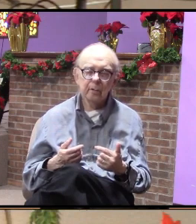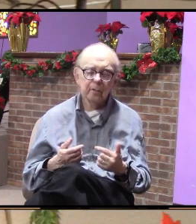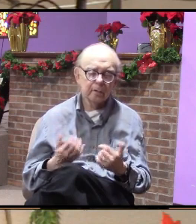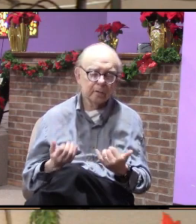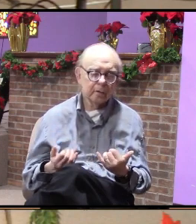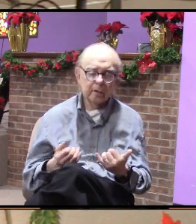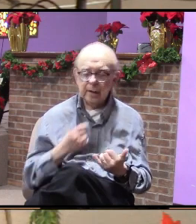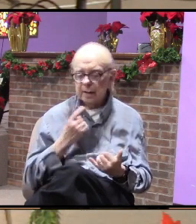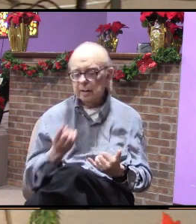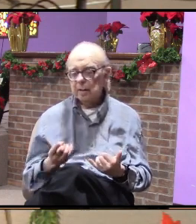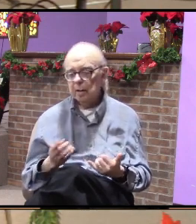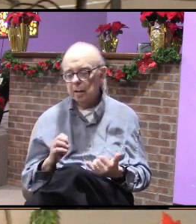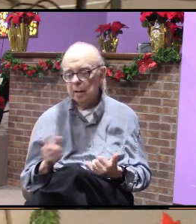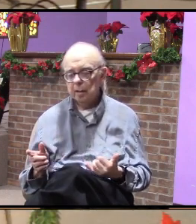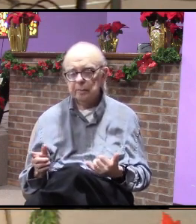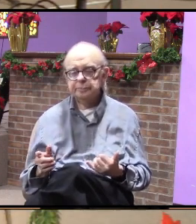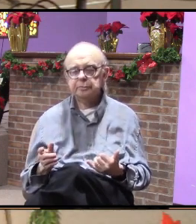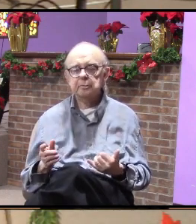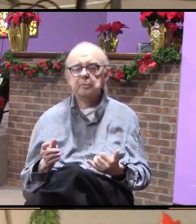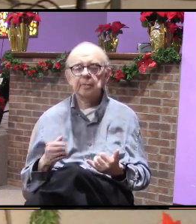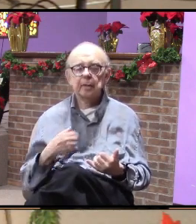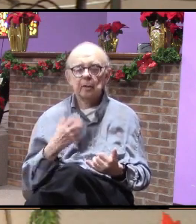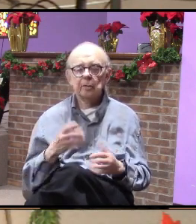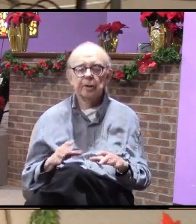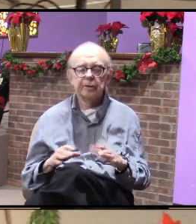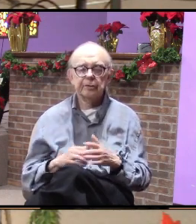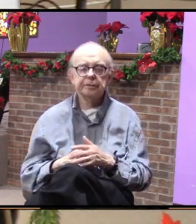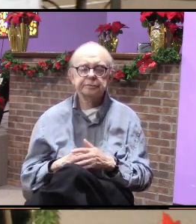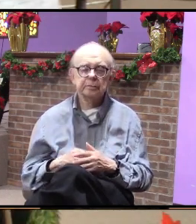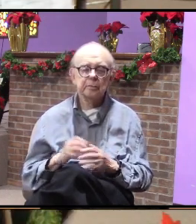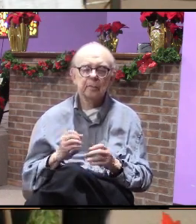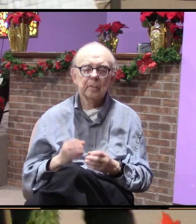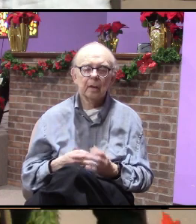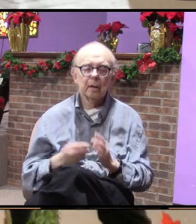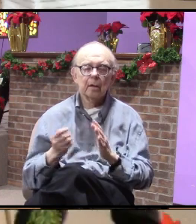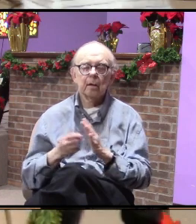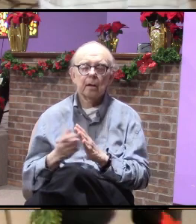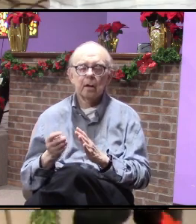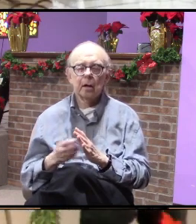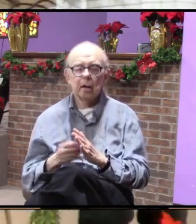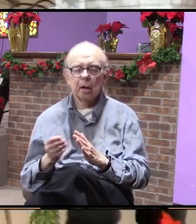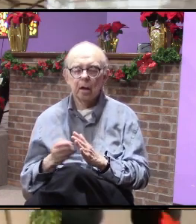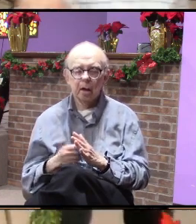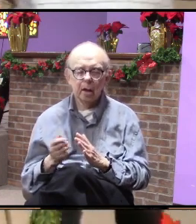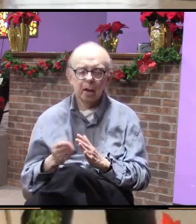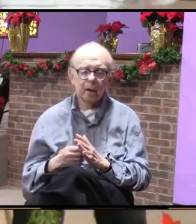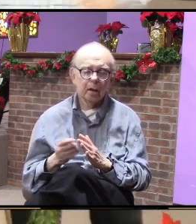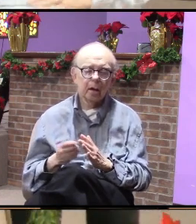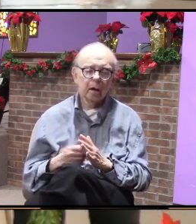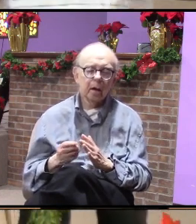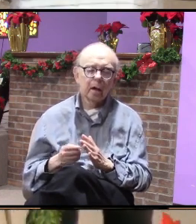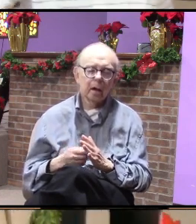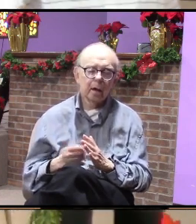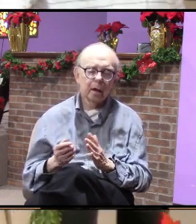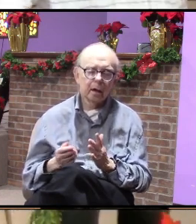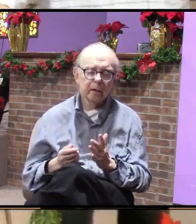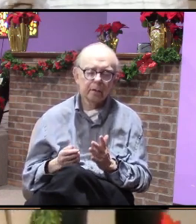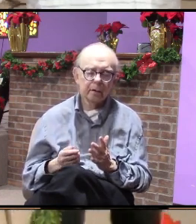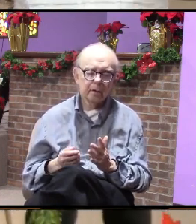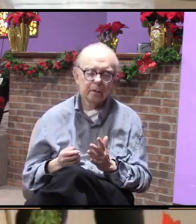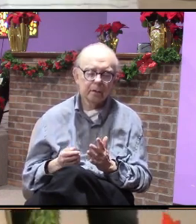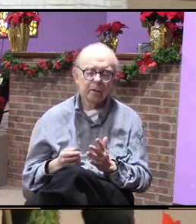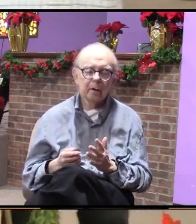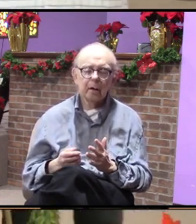Now they could say, well, here's what we're going to do. We're going to get rid of all the electric vehicle, or I'm sorry,